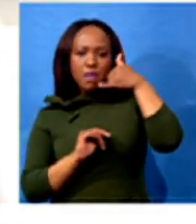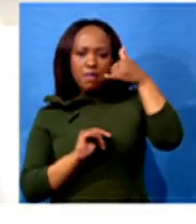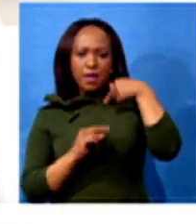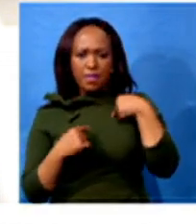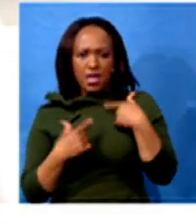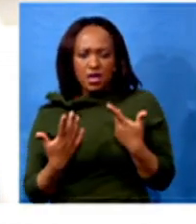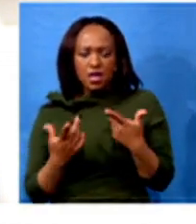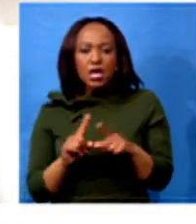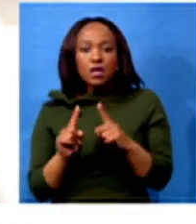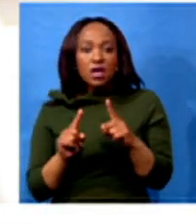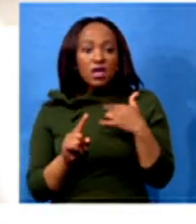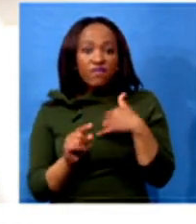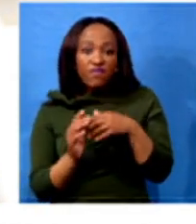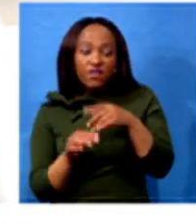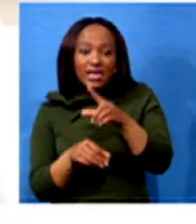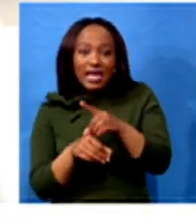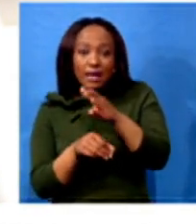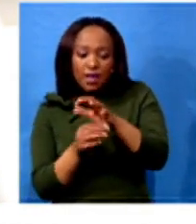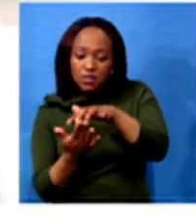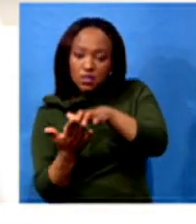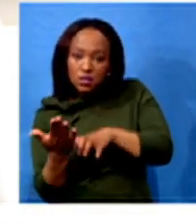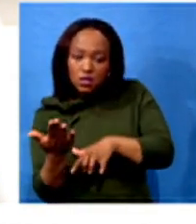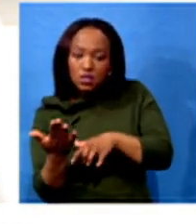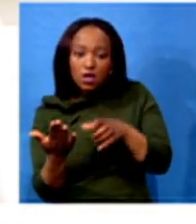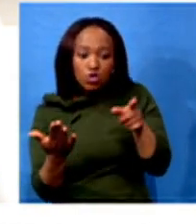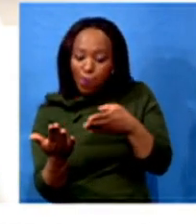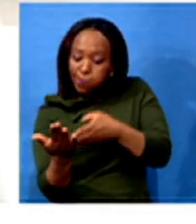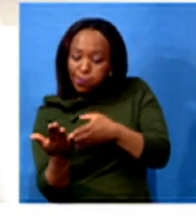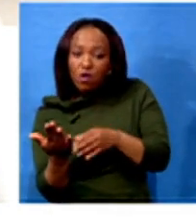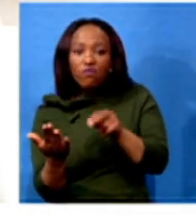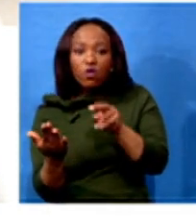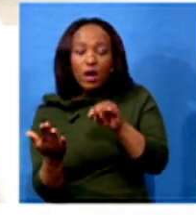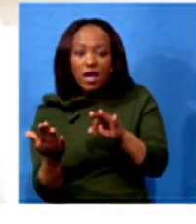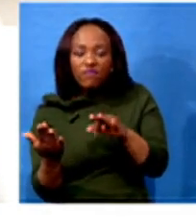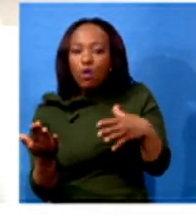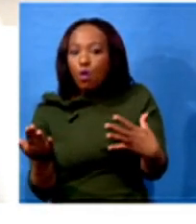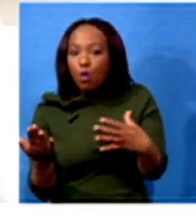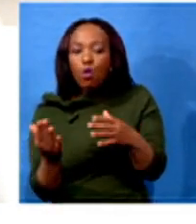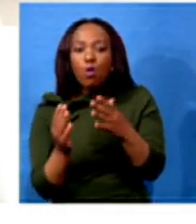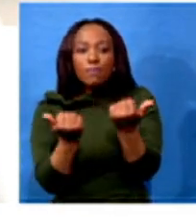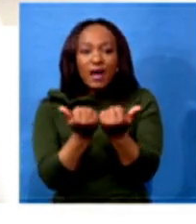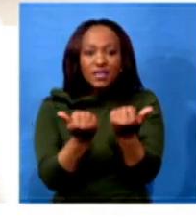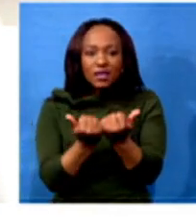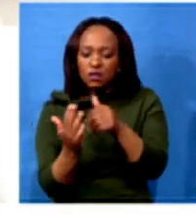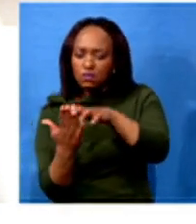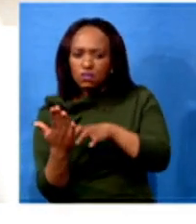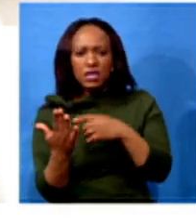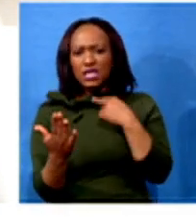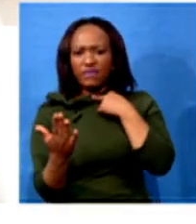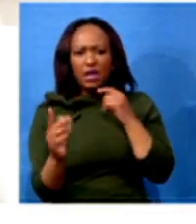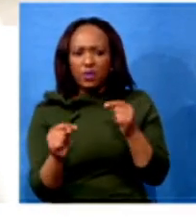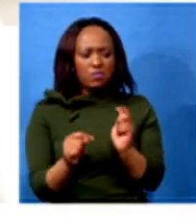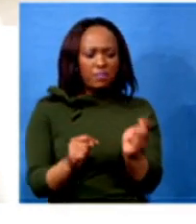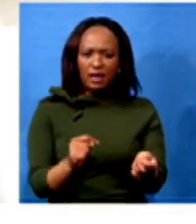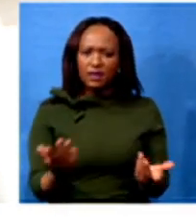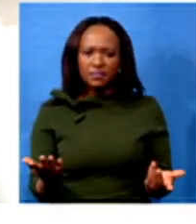appear in that database, it becomes difficult for us to then pay, because then we'll be found wanting. And what we're doing is we're